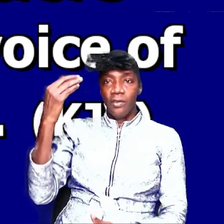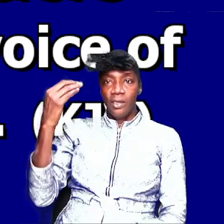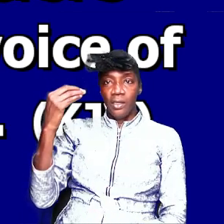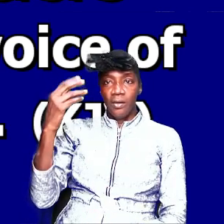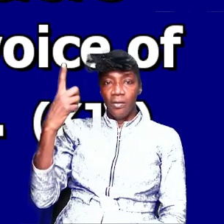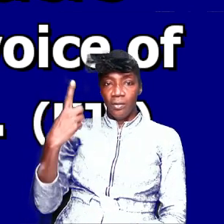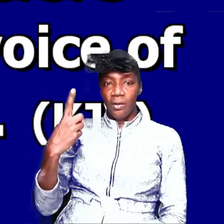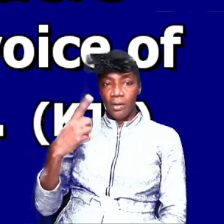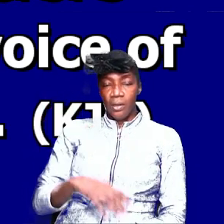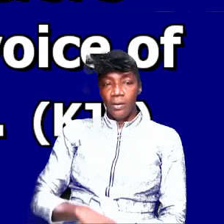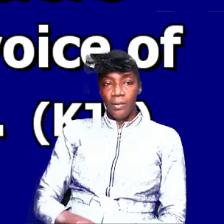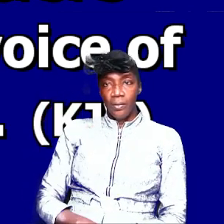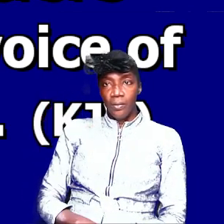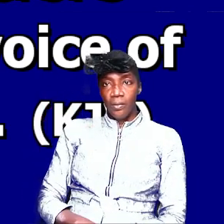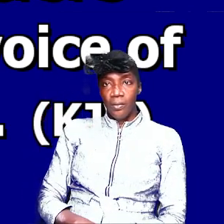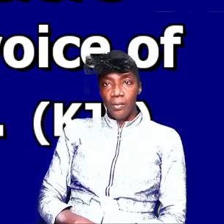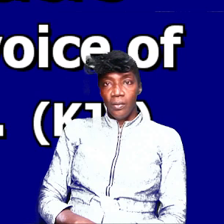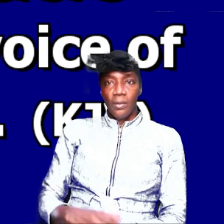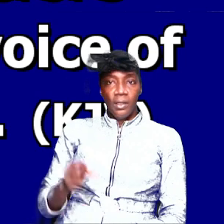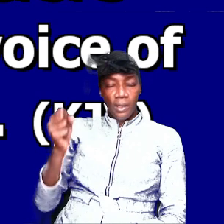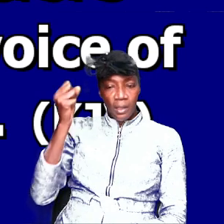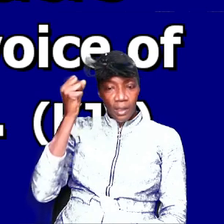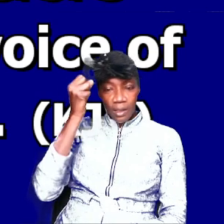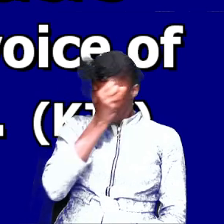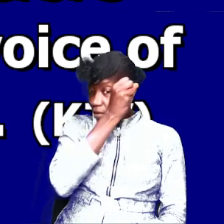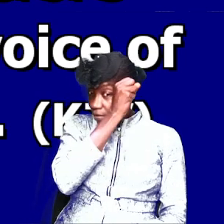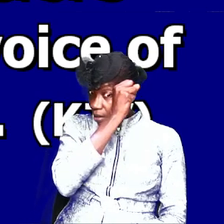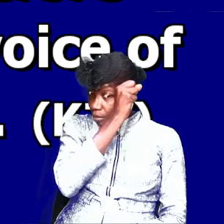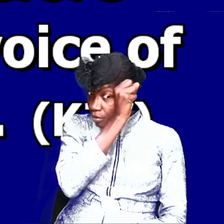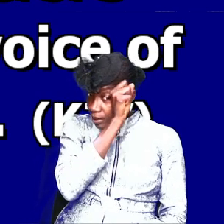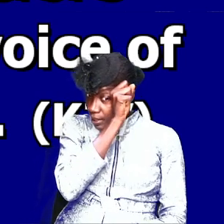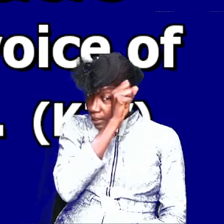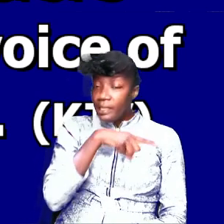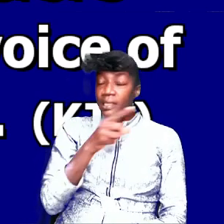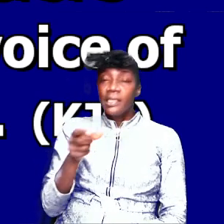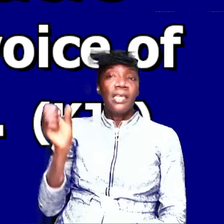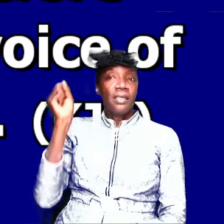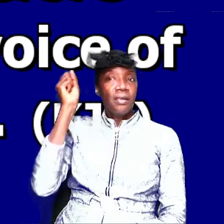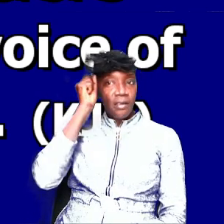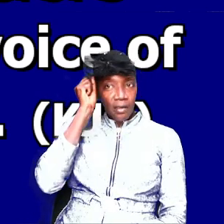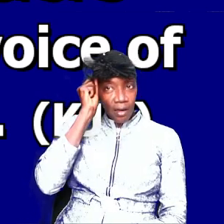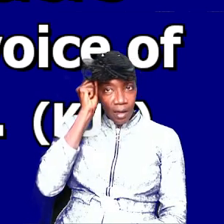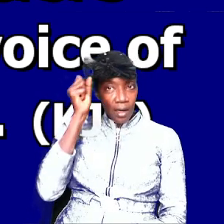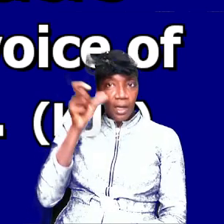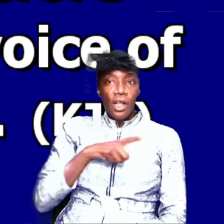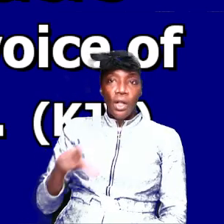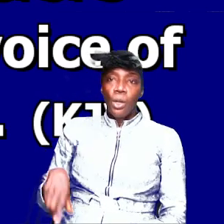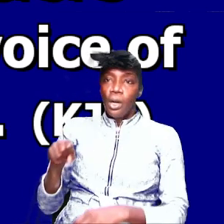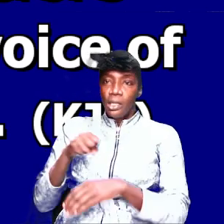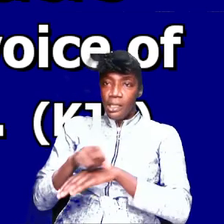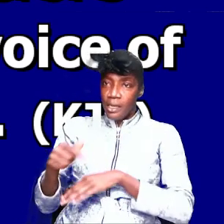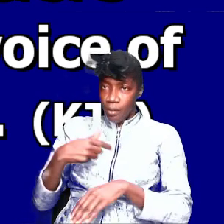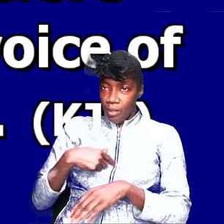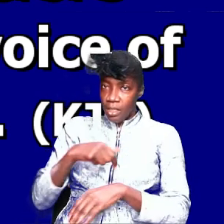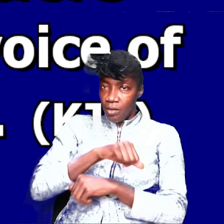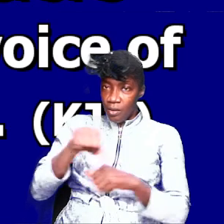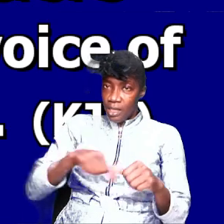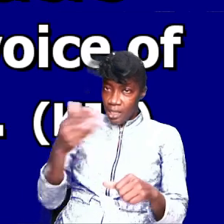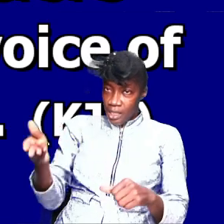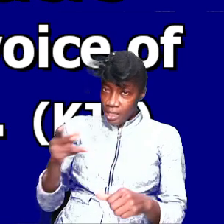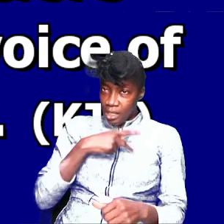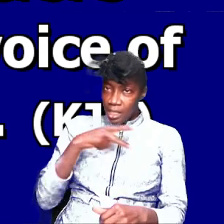verse 1. Samuel said unto Saul, the Lord sent me to anoint thee